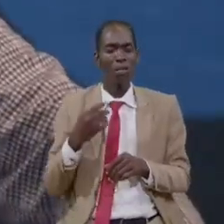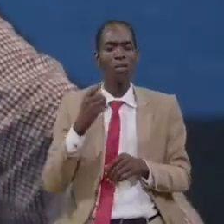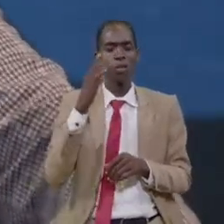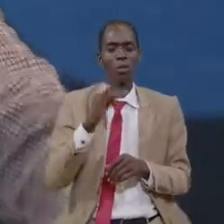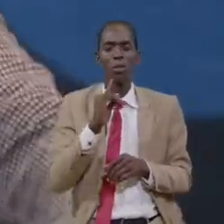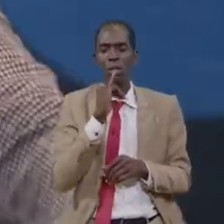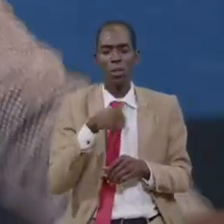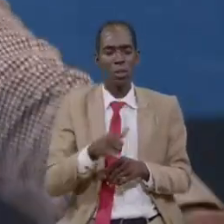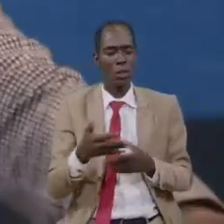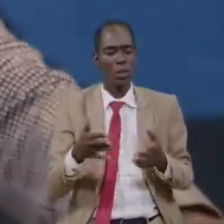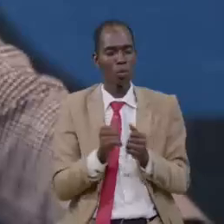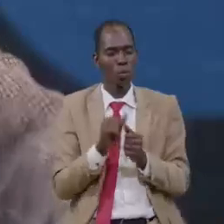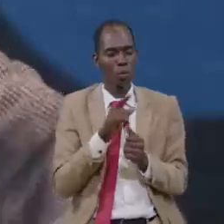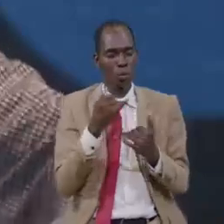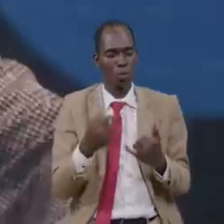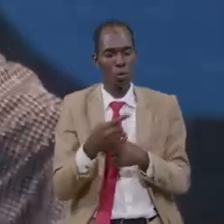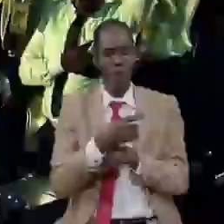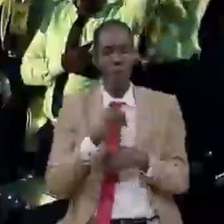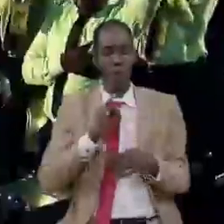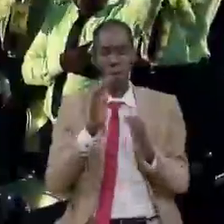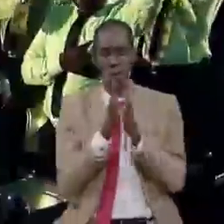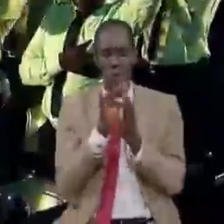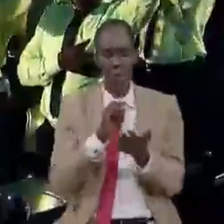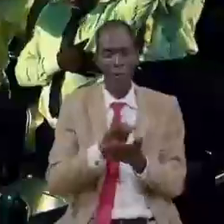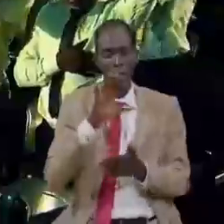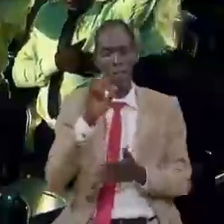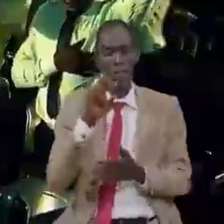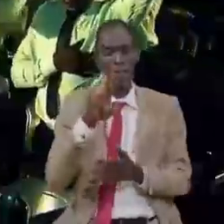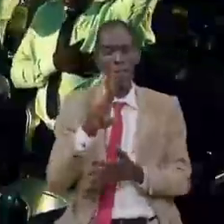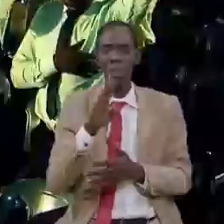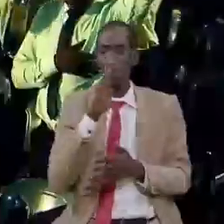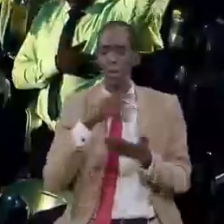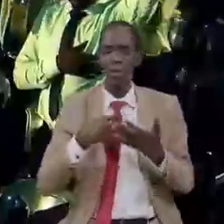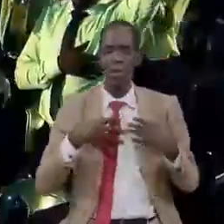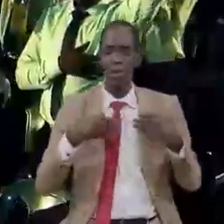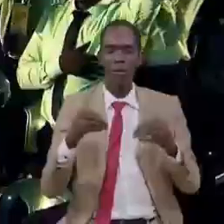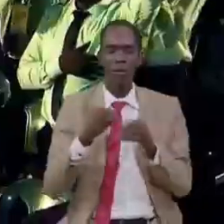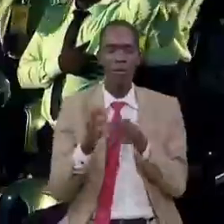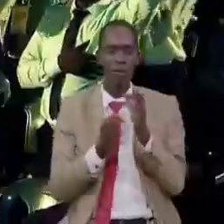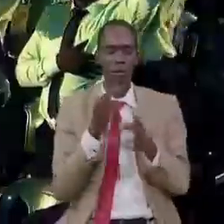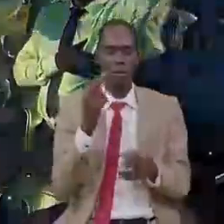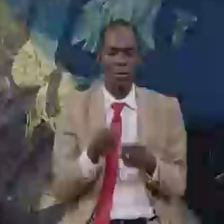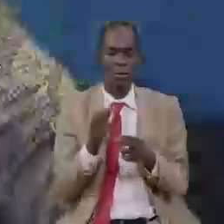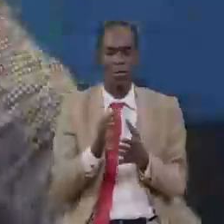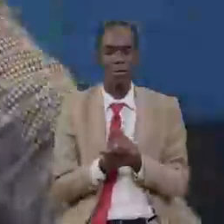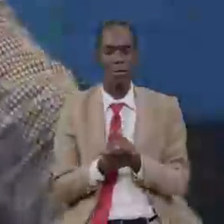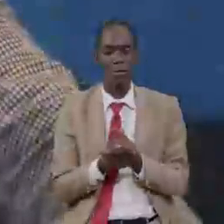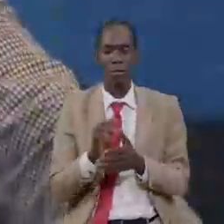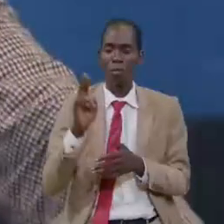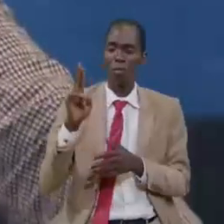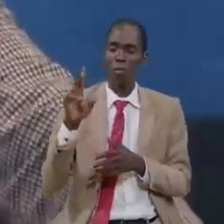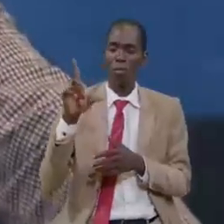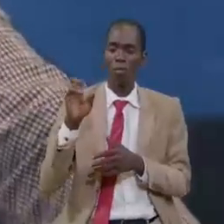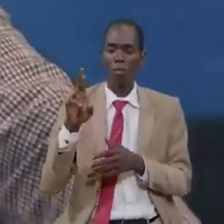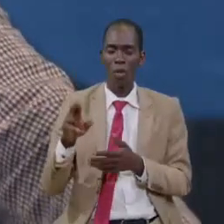cancer be healed in Jesus' name. Yeah. Ulcer, pack your load